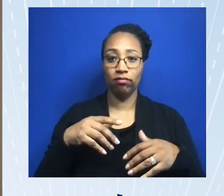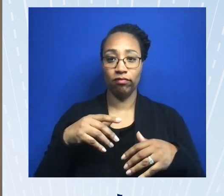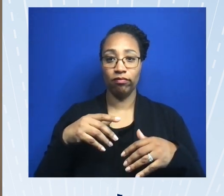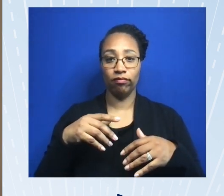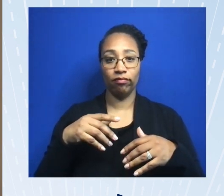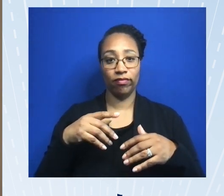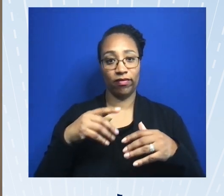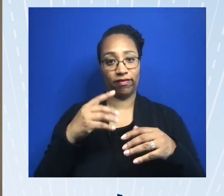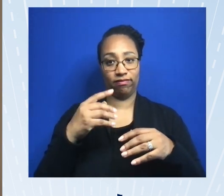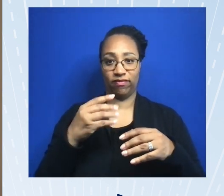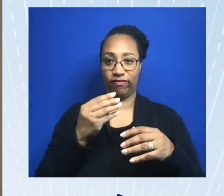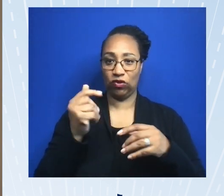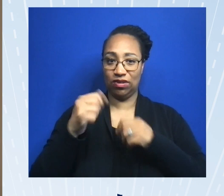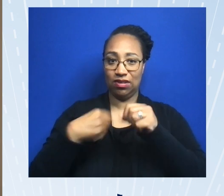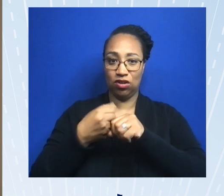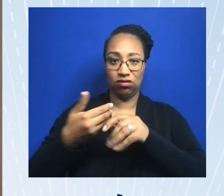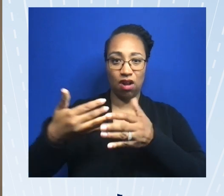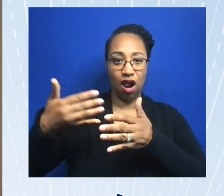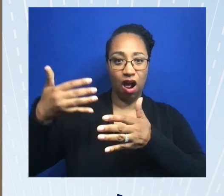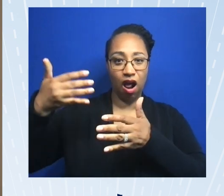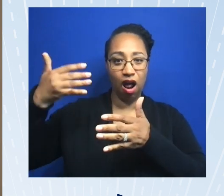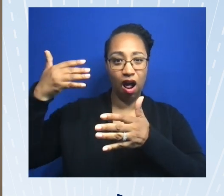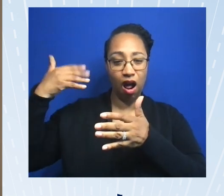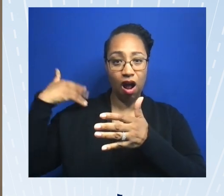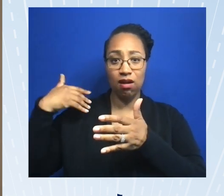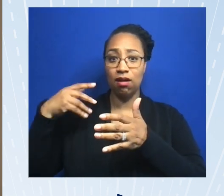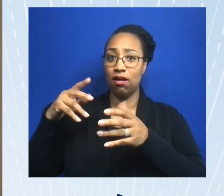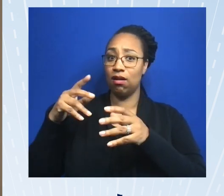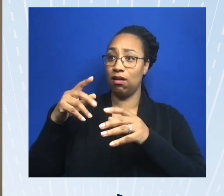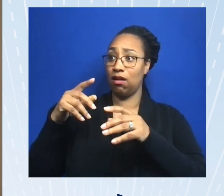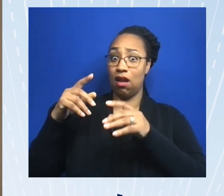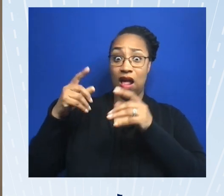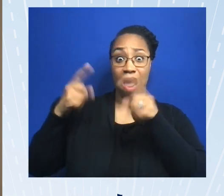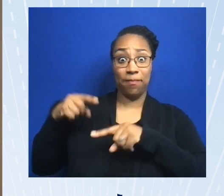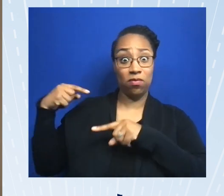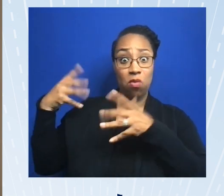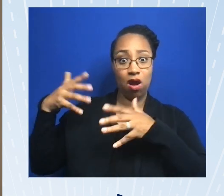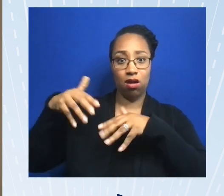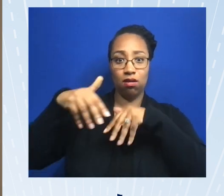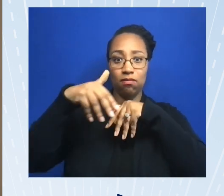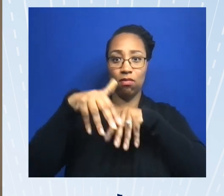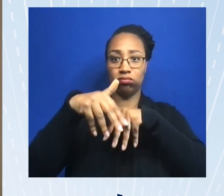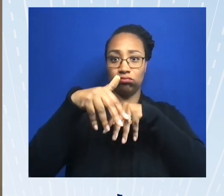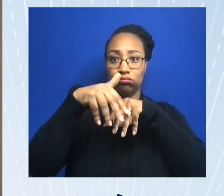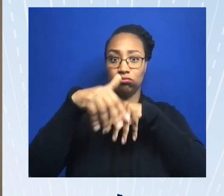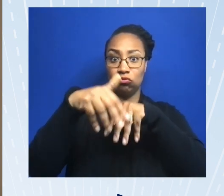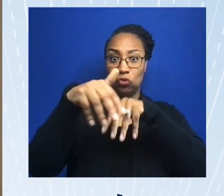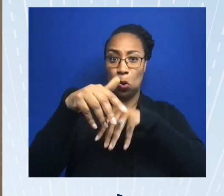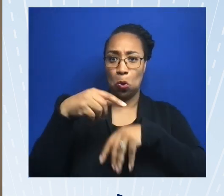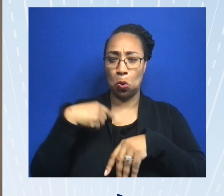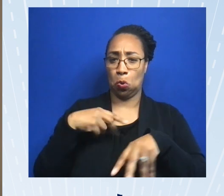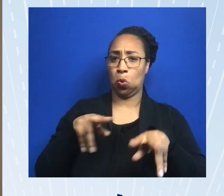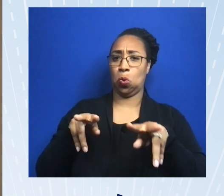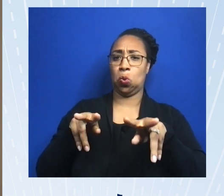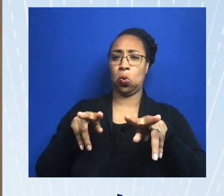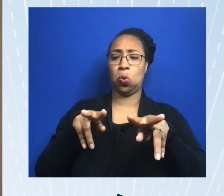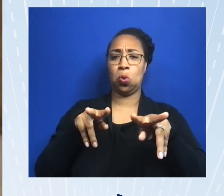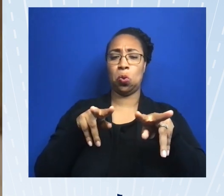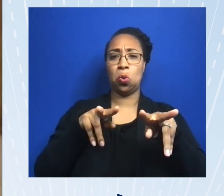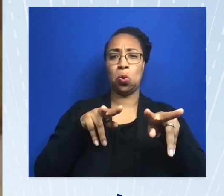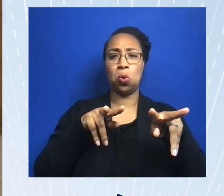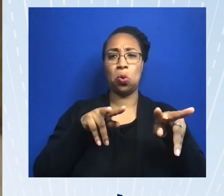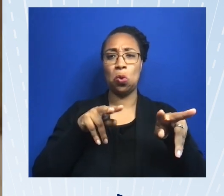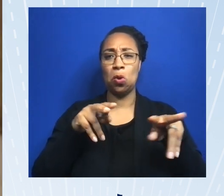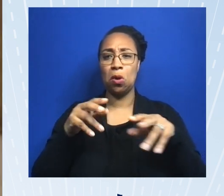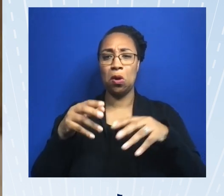flags and spewing the same anti-Semitic bile that was heard across Europe in the 30s. In the process, a